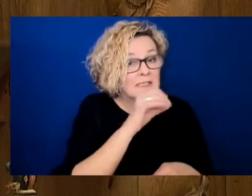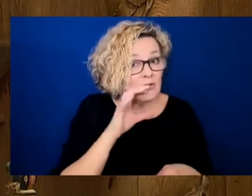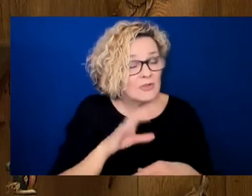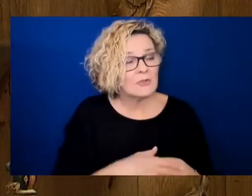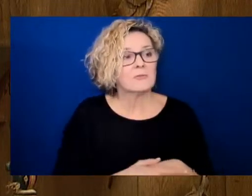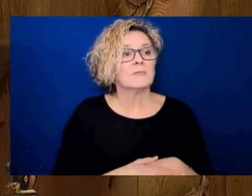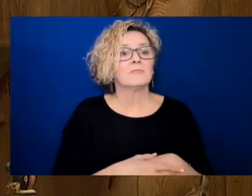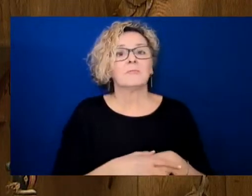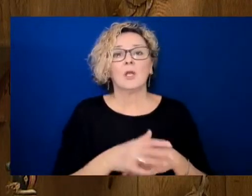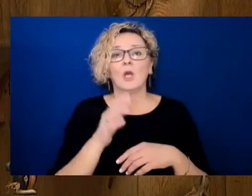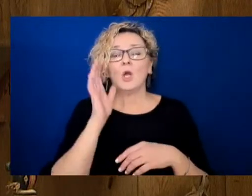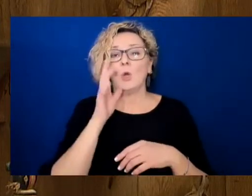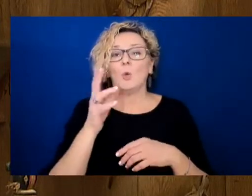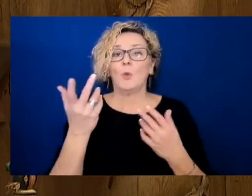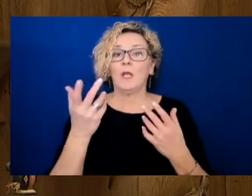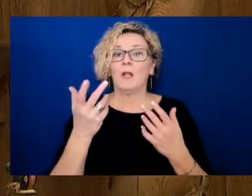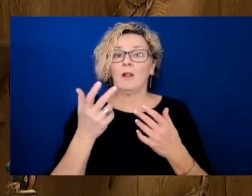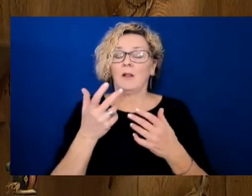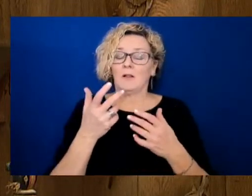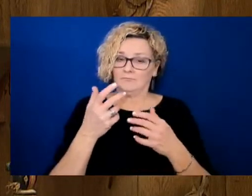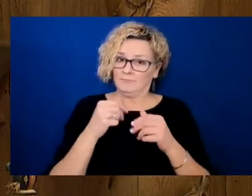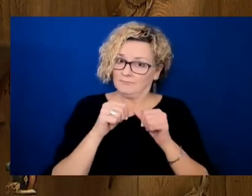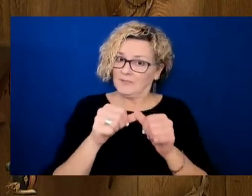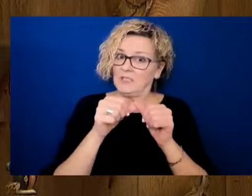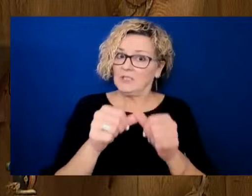our 10-year cancer plan.